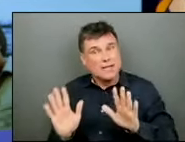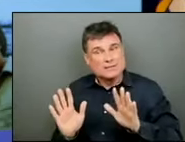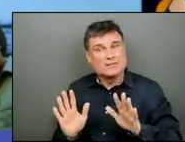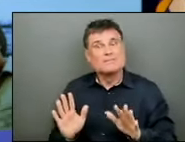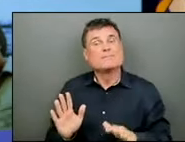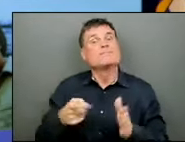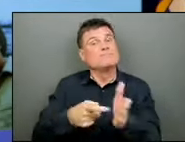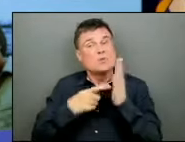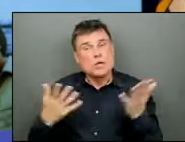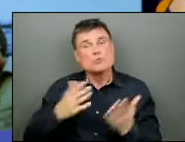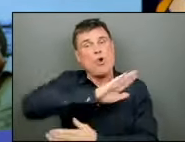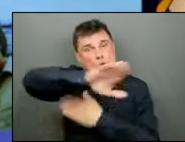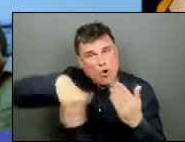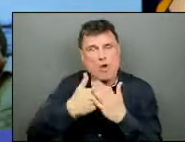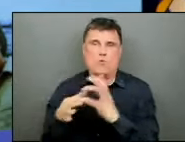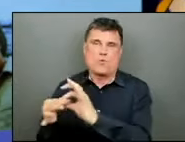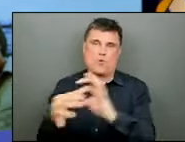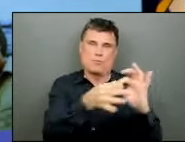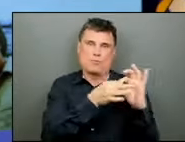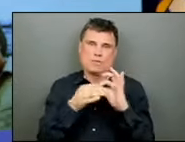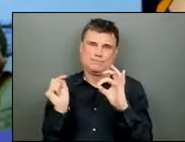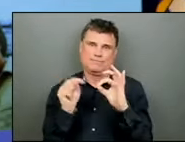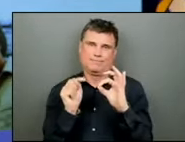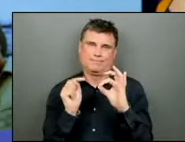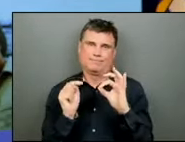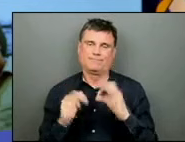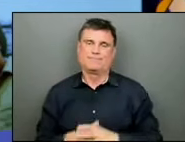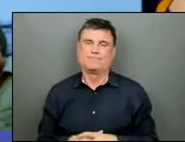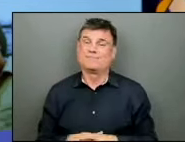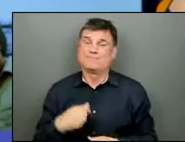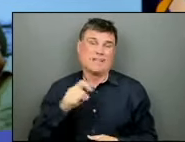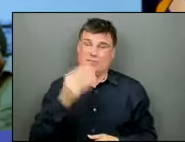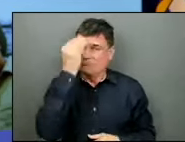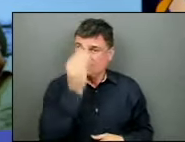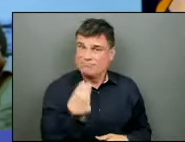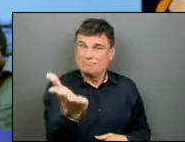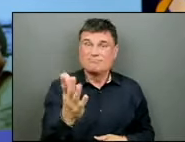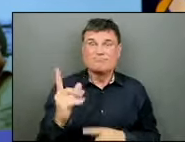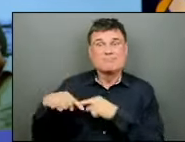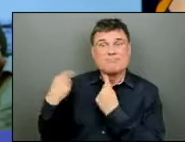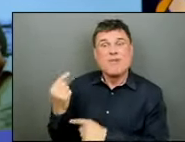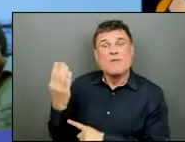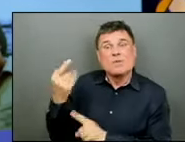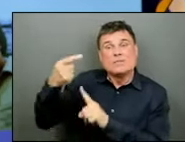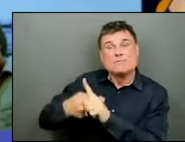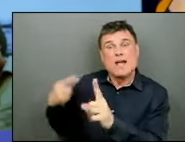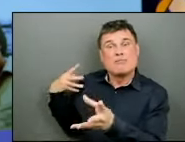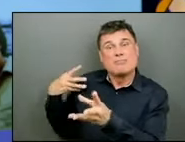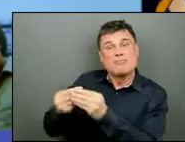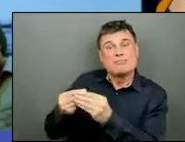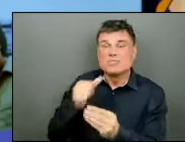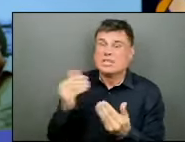on balance, I have to say that after what has been 14 extremely difficult months for British Columbians and Canadians, we're doing